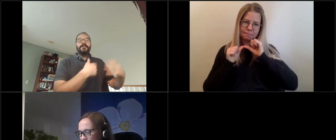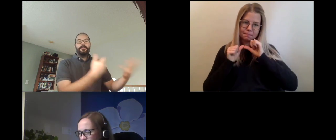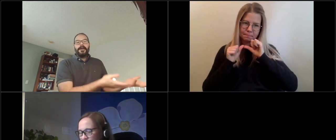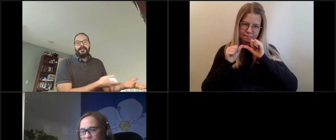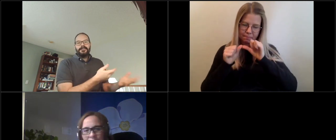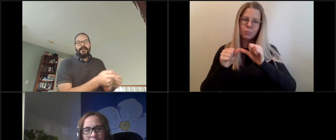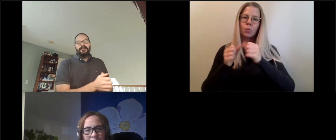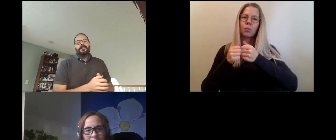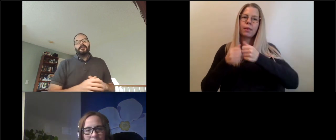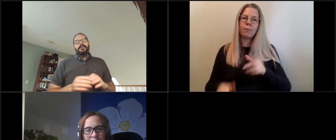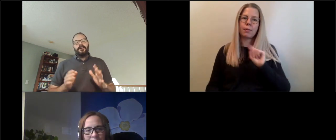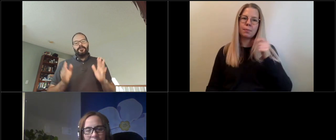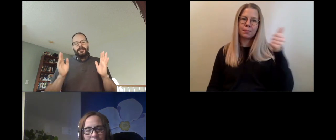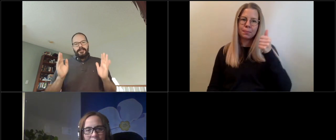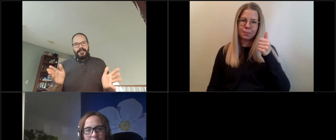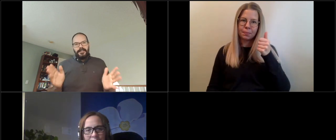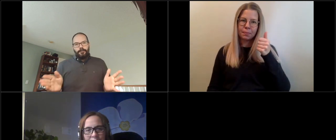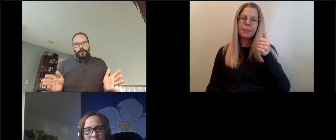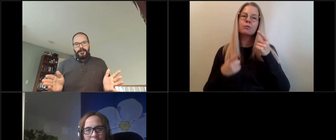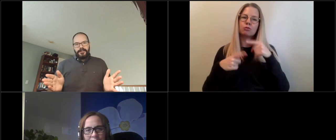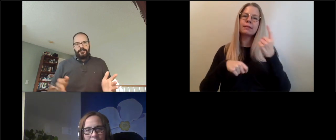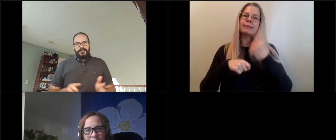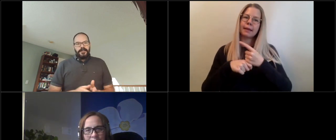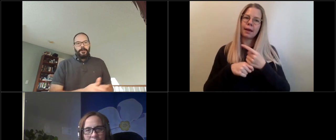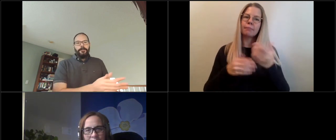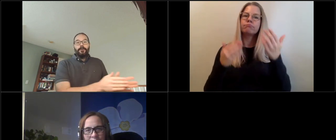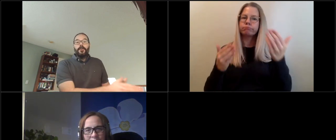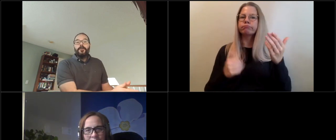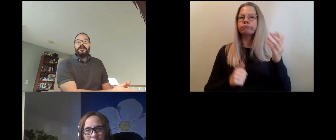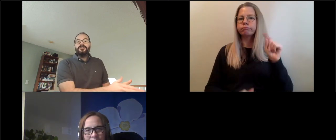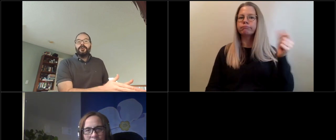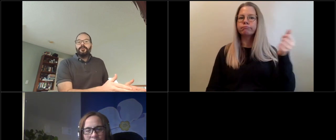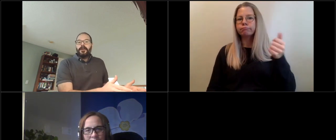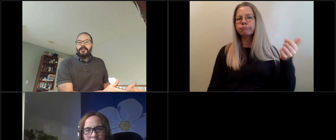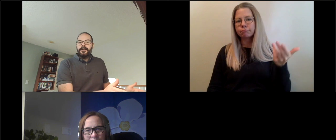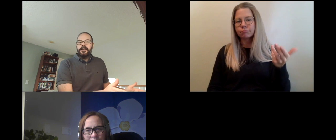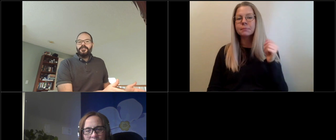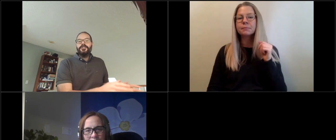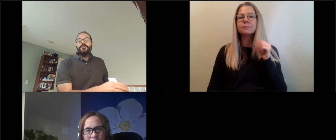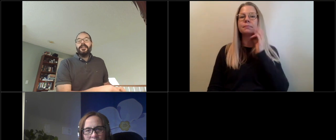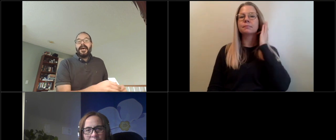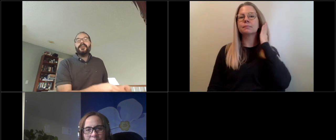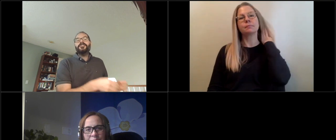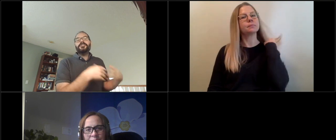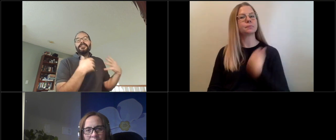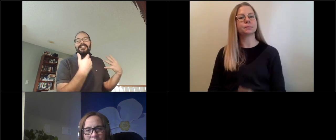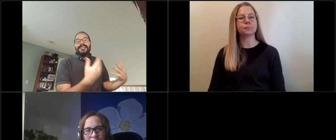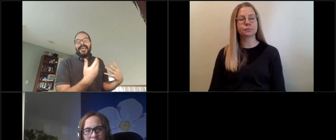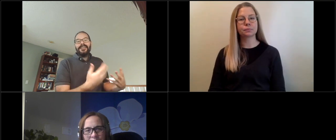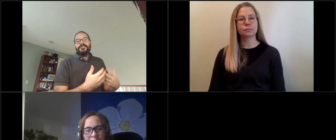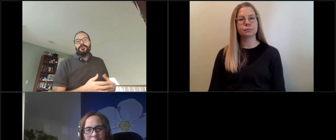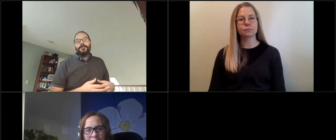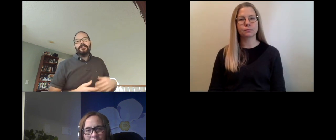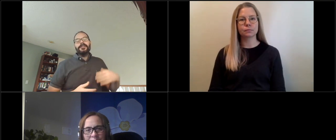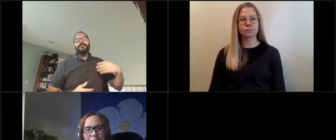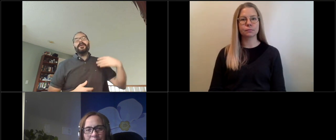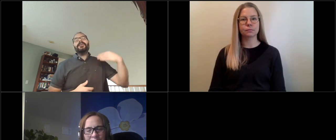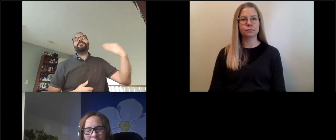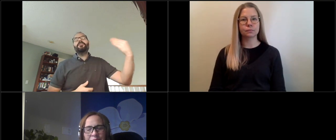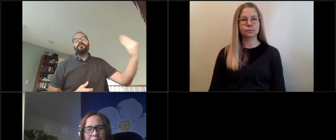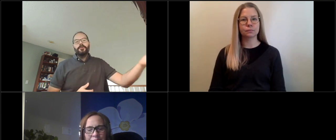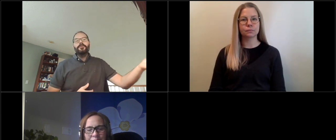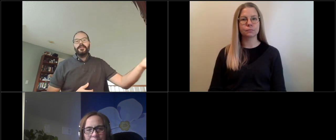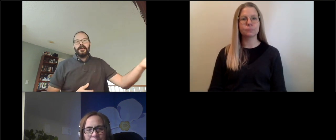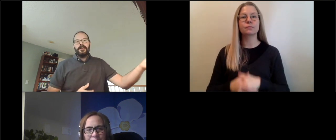we can pass that. Now, the key point here is that by promoting stronger regulation, you can actually enhance your ability to make